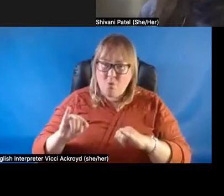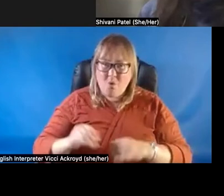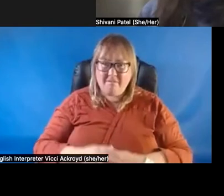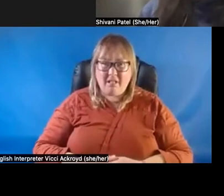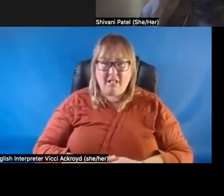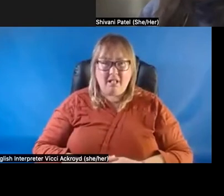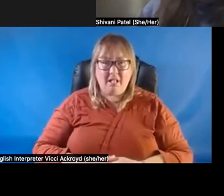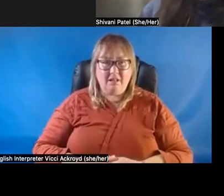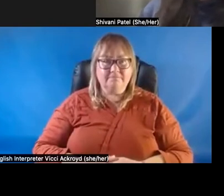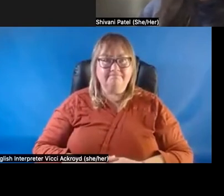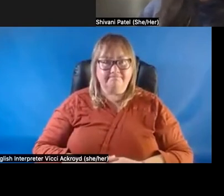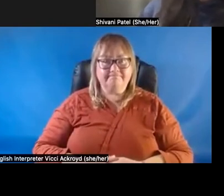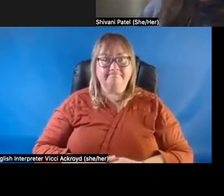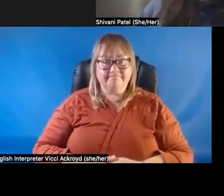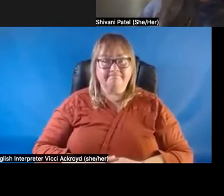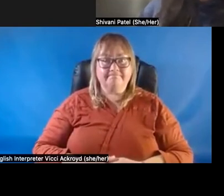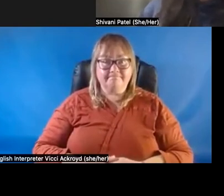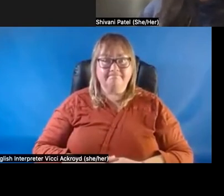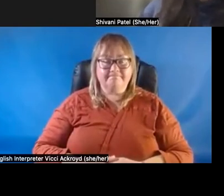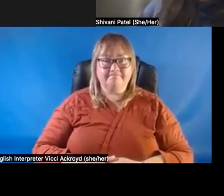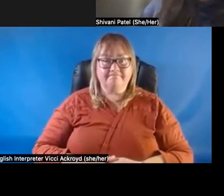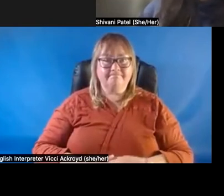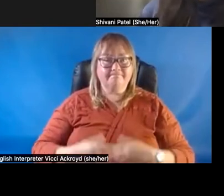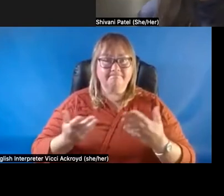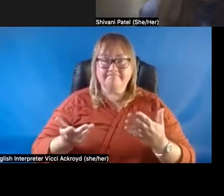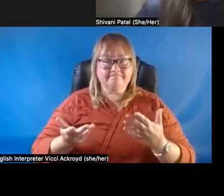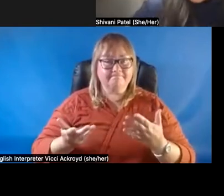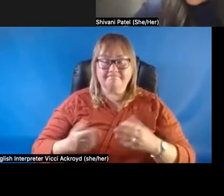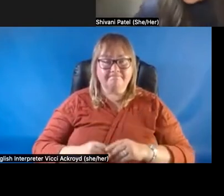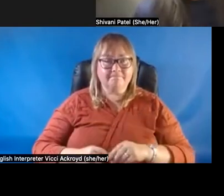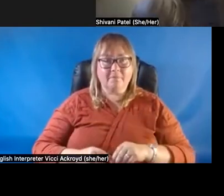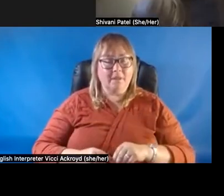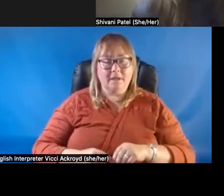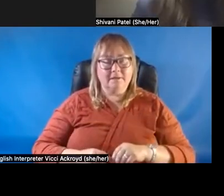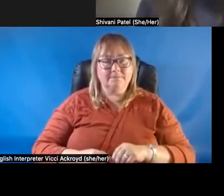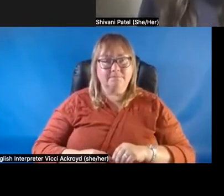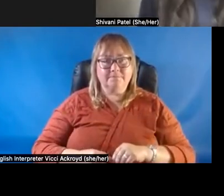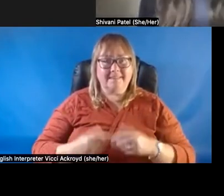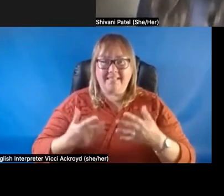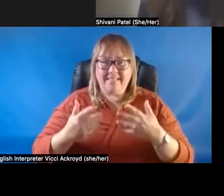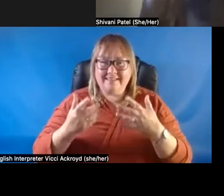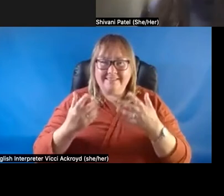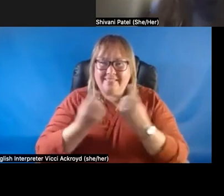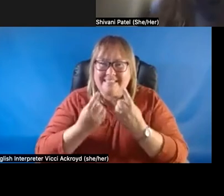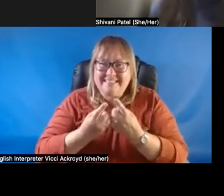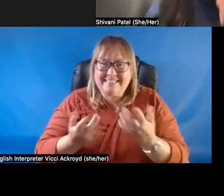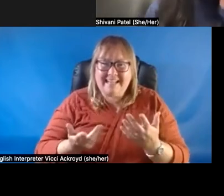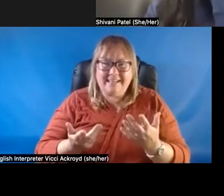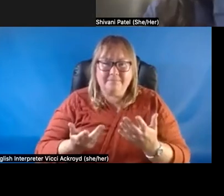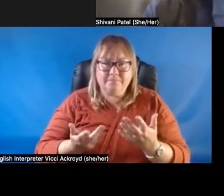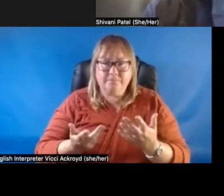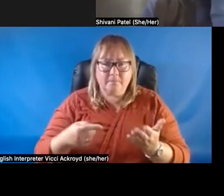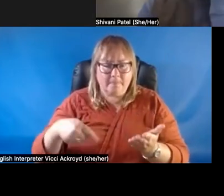Yeah, it's just you like the things like the plates and